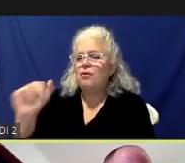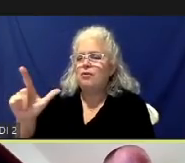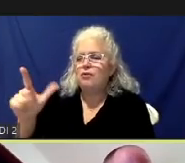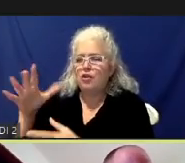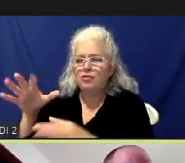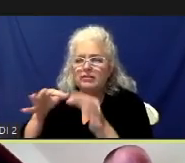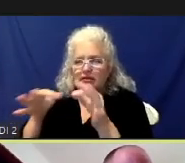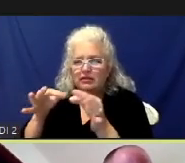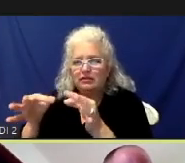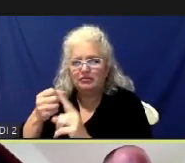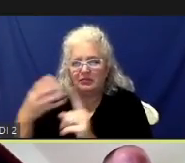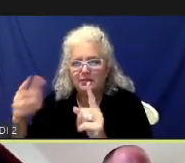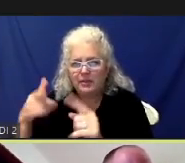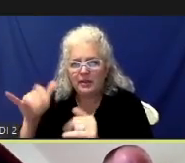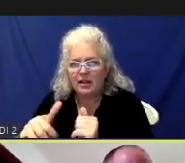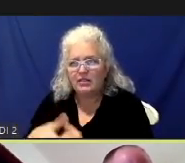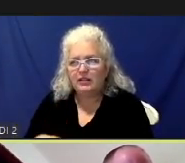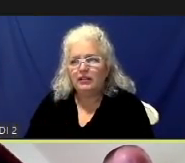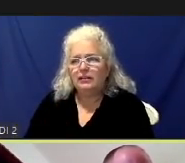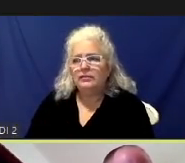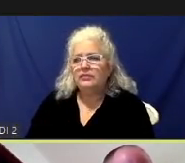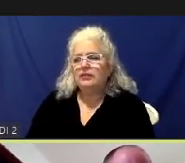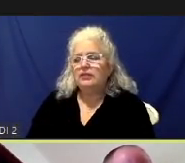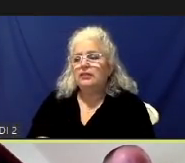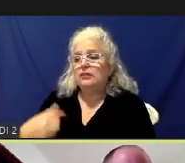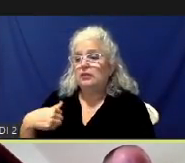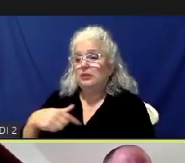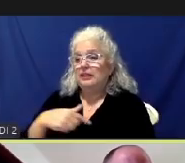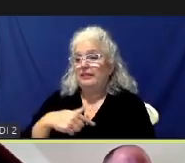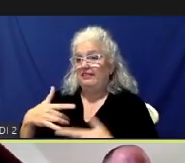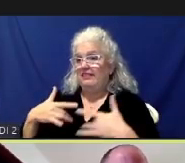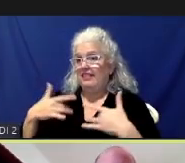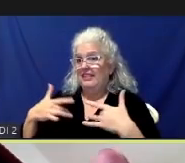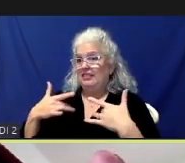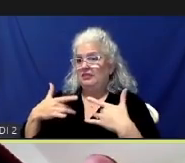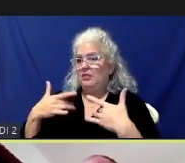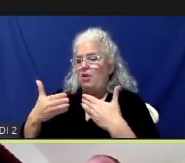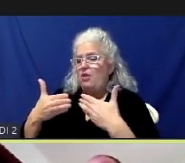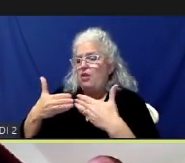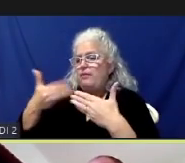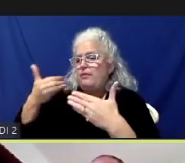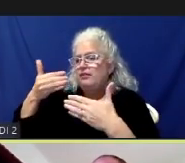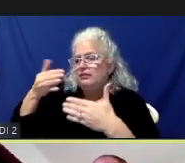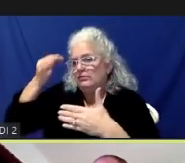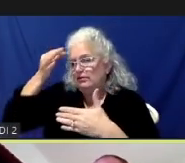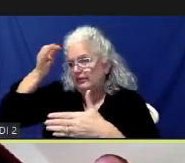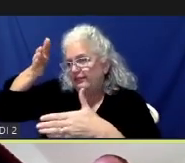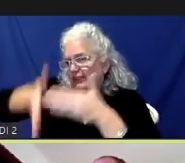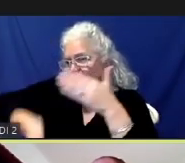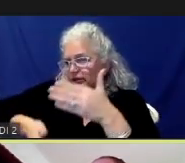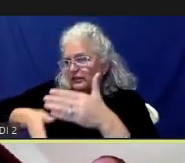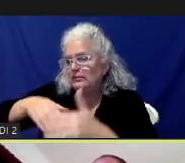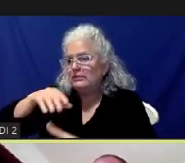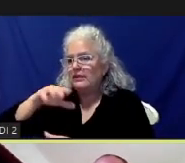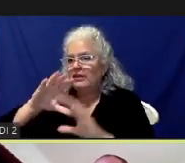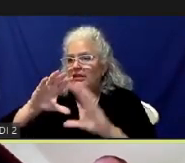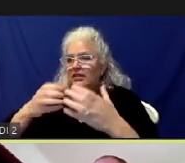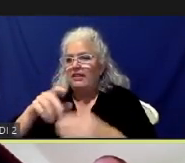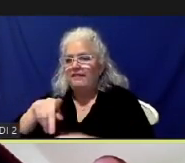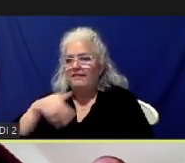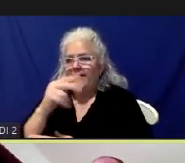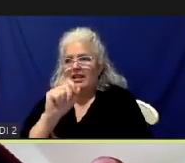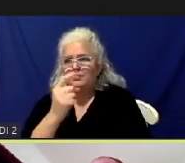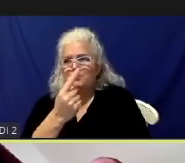believe that we've almost completed our phase 1A. And just to kind of back up for a second,